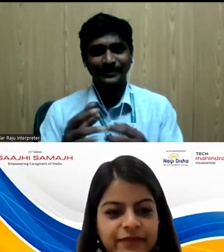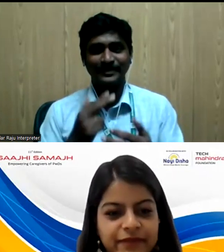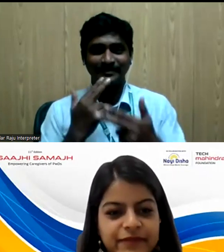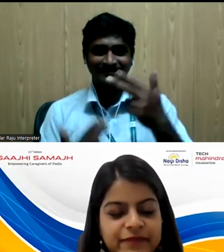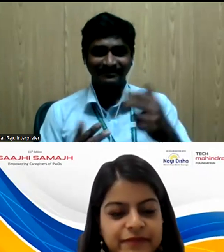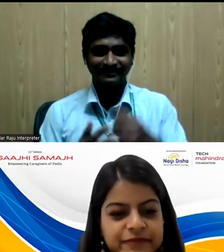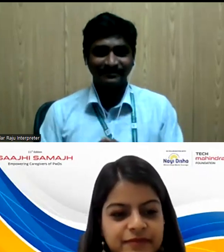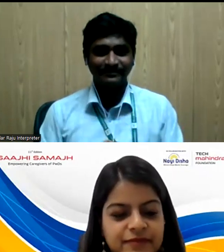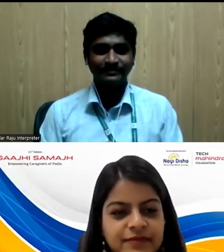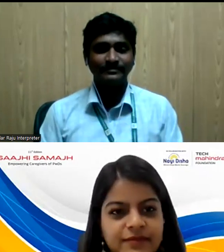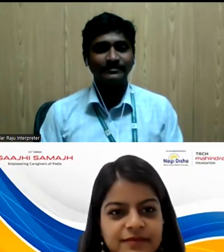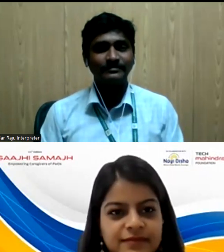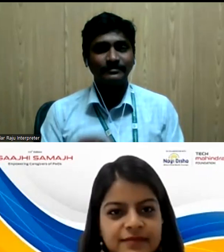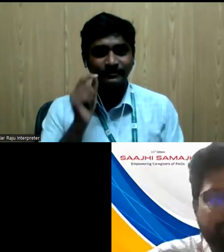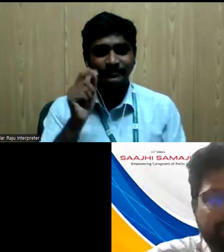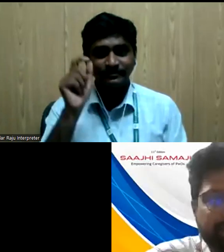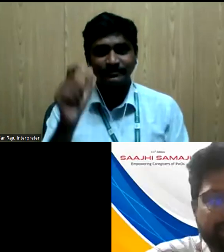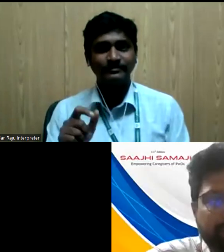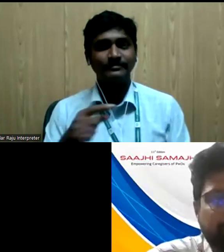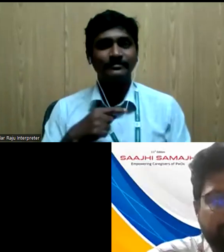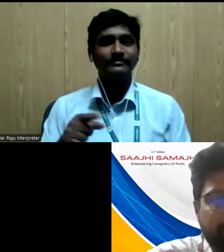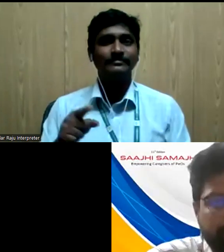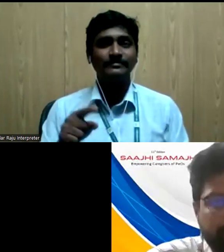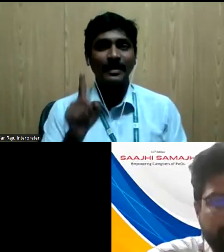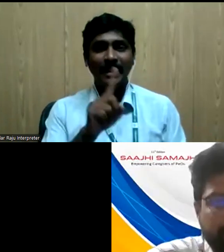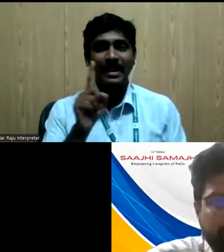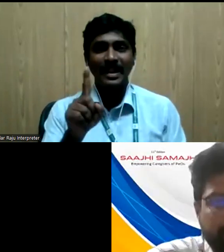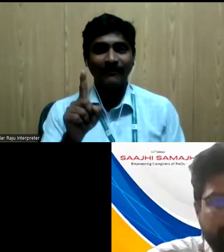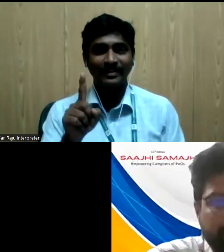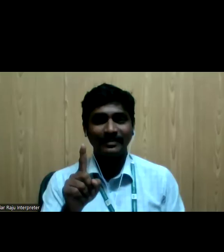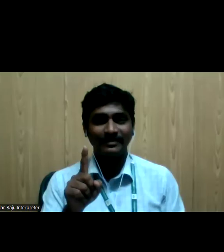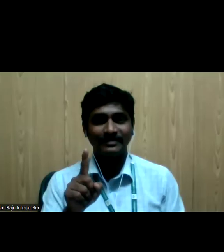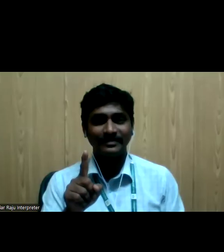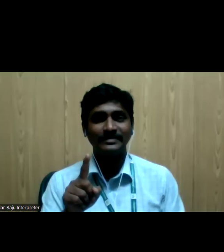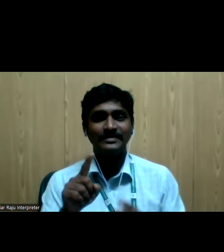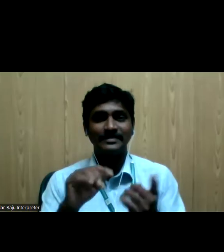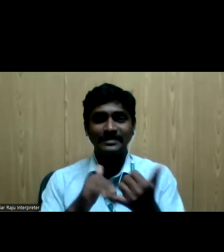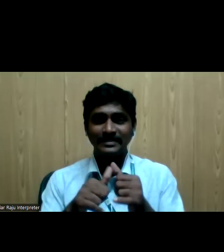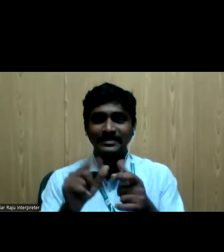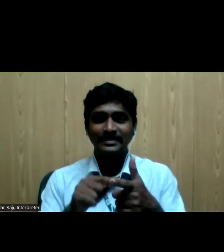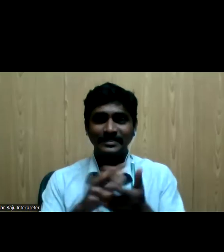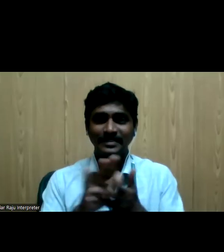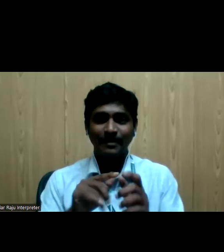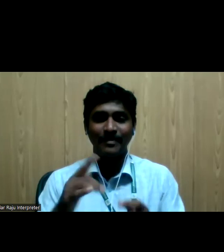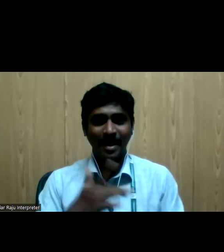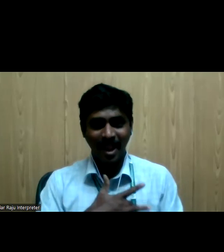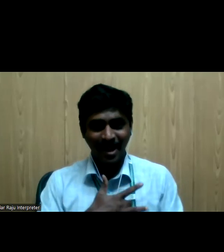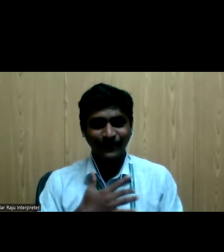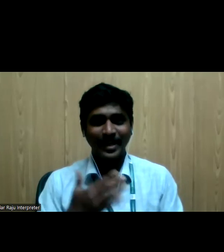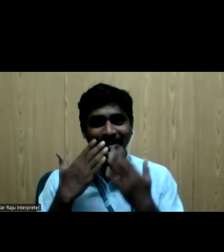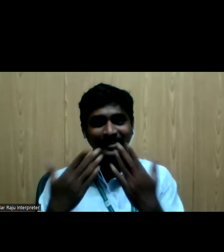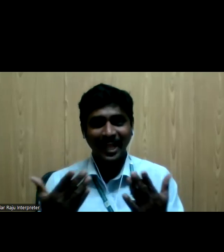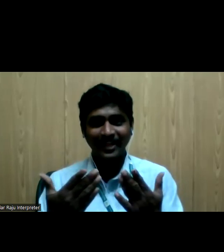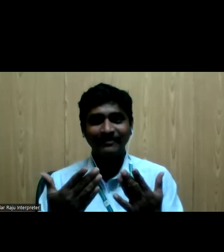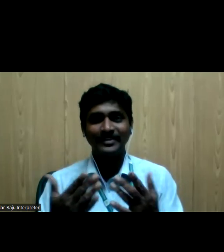So, ladies and gentlemen, as we conclude the 11th edition of Saajhi Samajh, I extend my heartfelt thanks to our